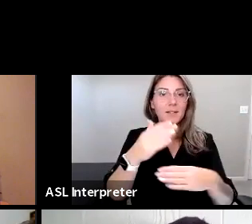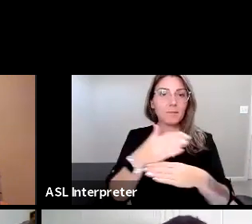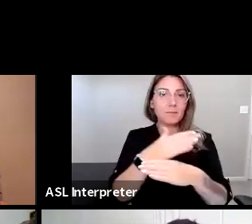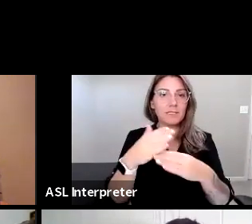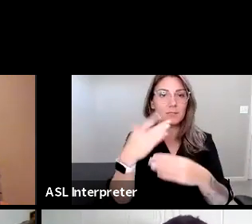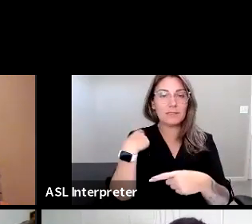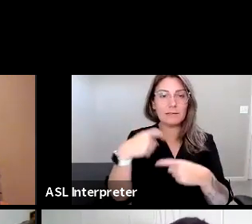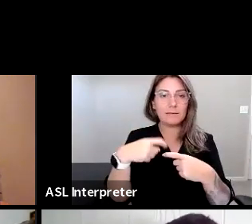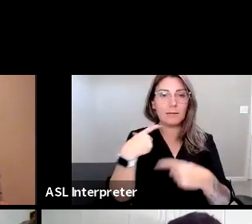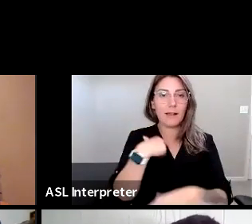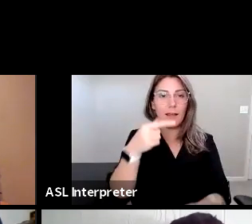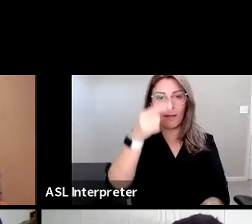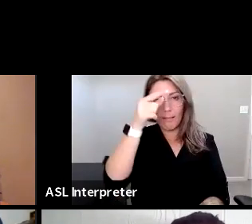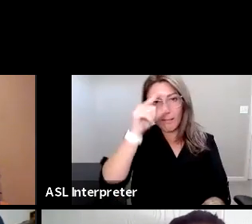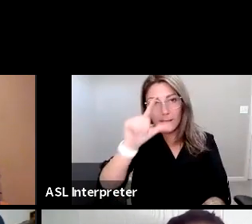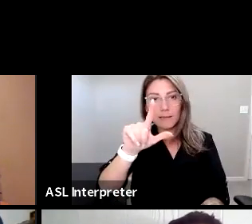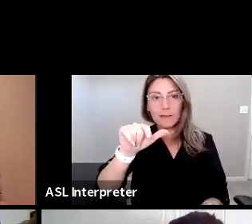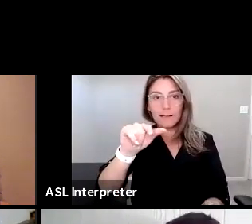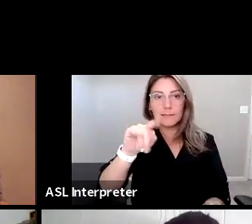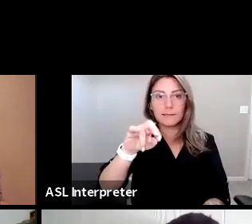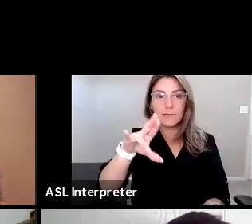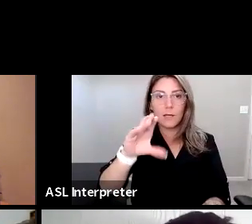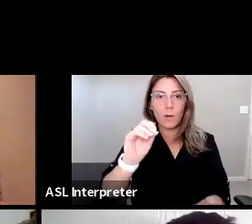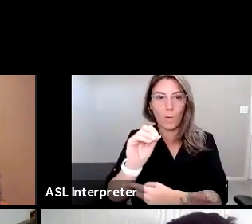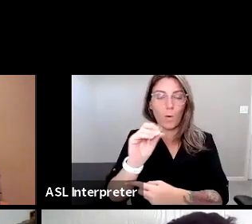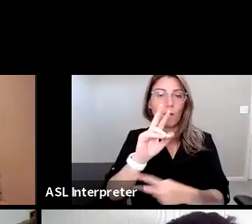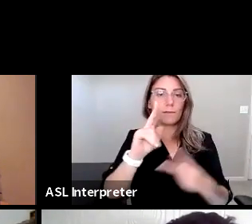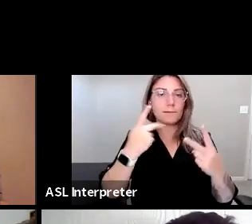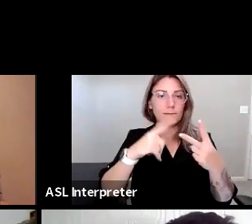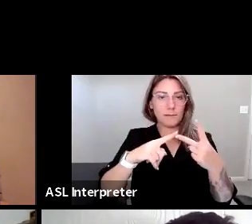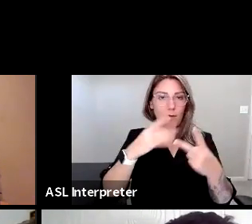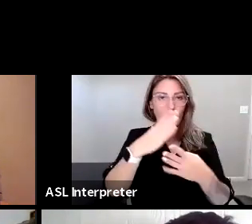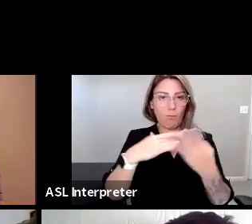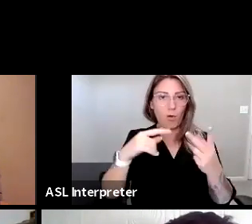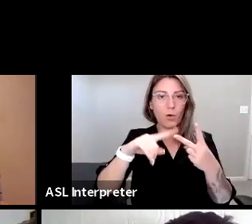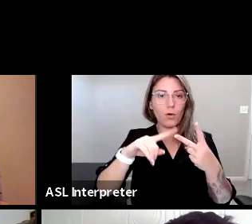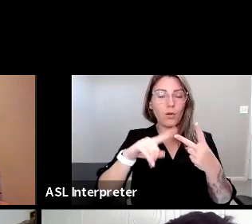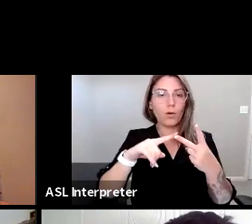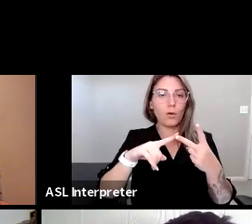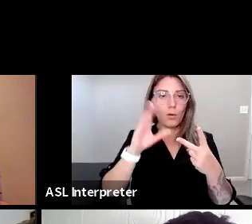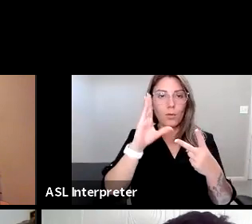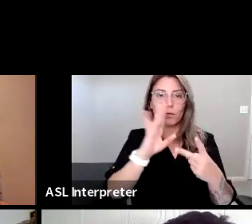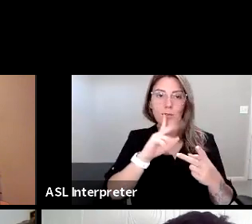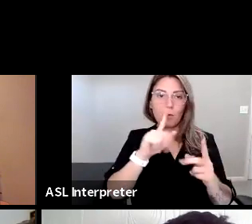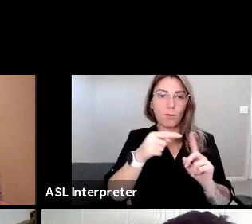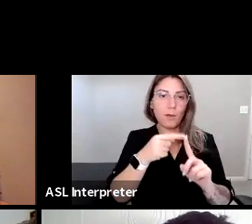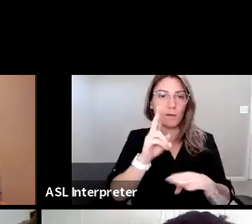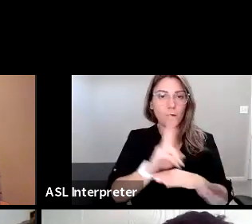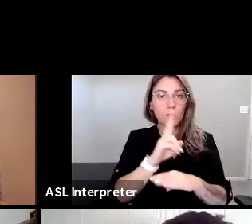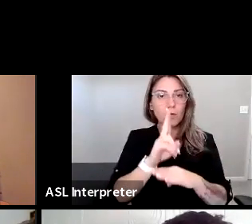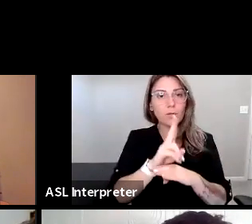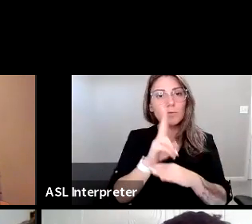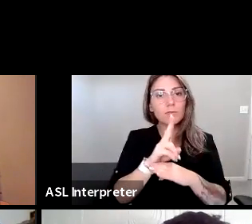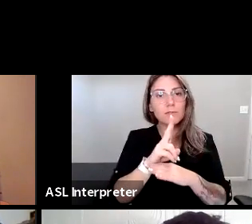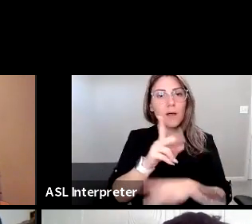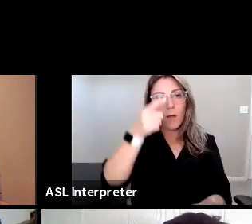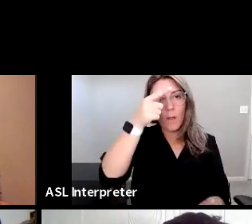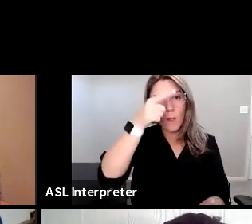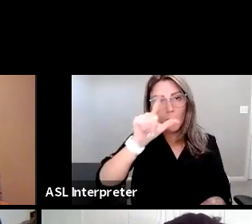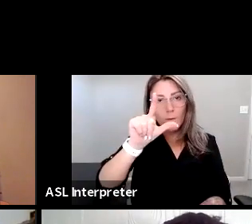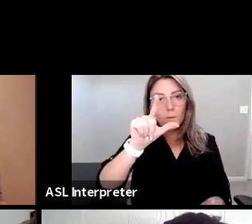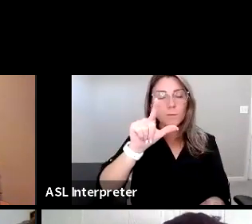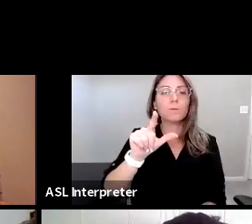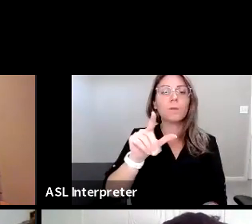versus Latino, Latina. And then in the second half of our presentation, we'll be talking about the use of Latino, Latina